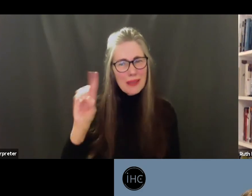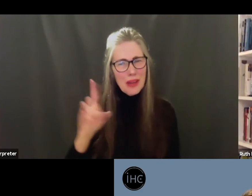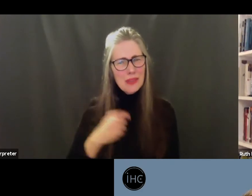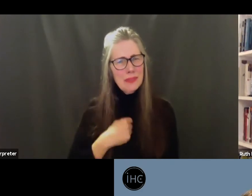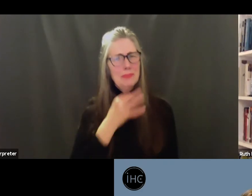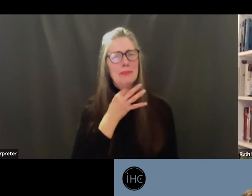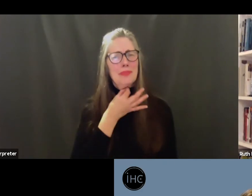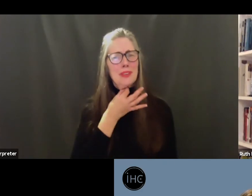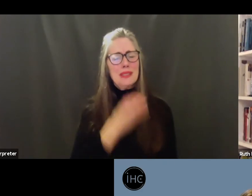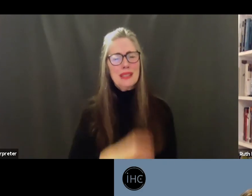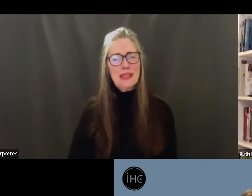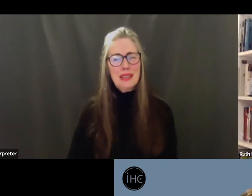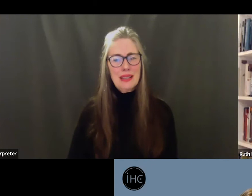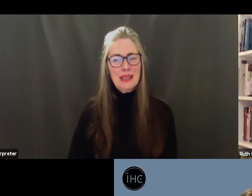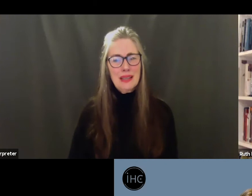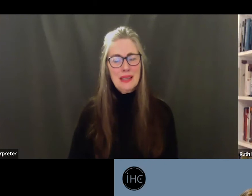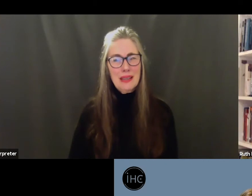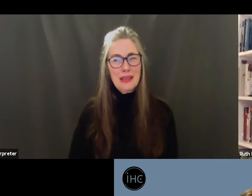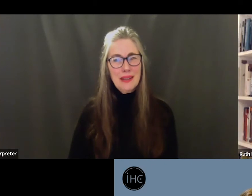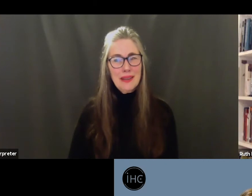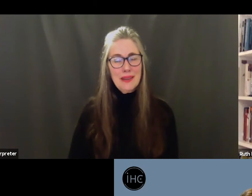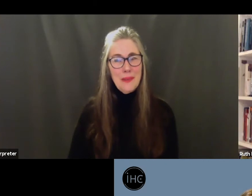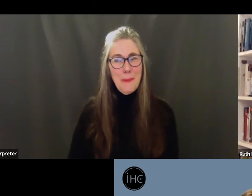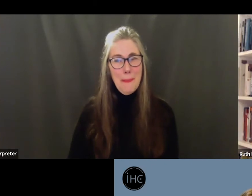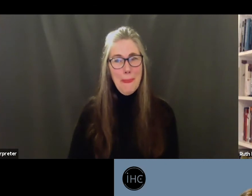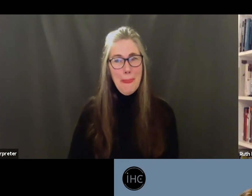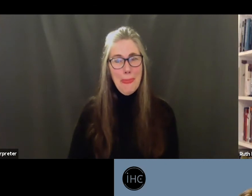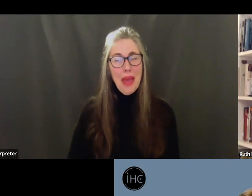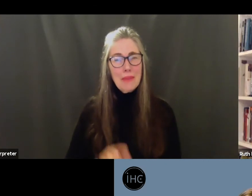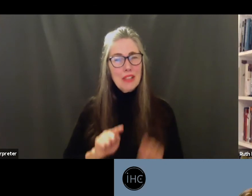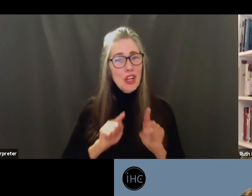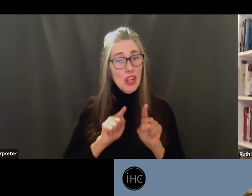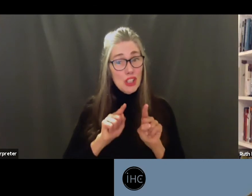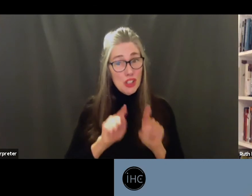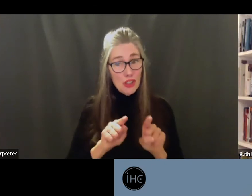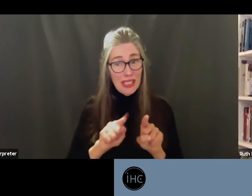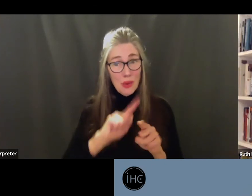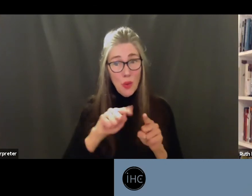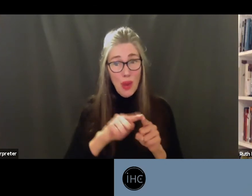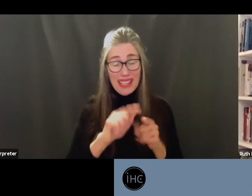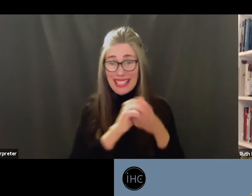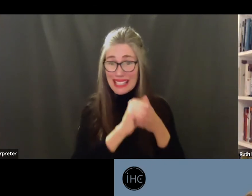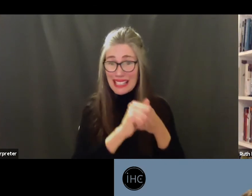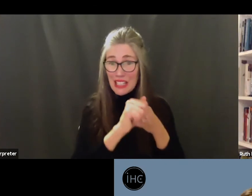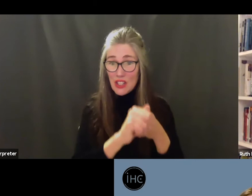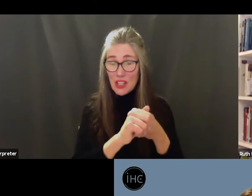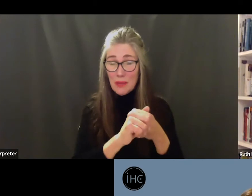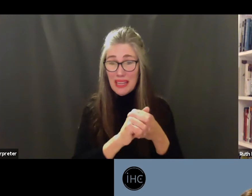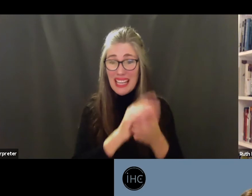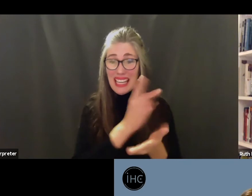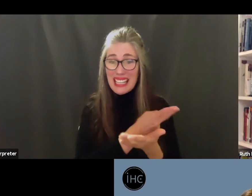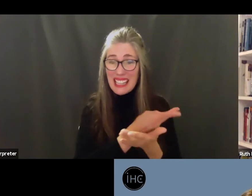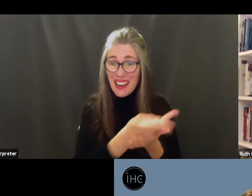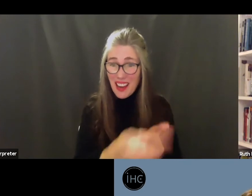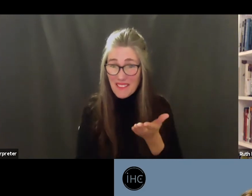the psychological effects of his leadership defeat on his followers.